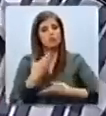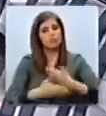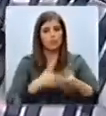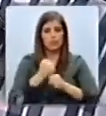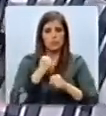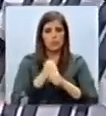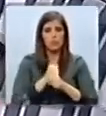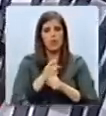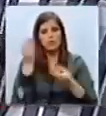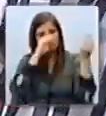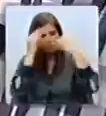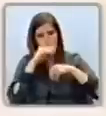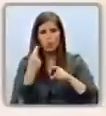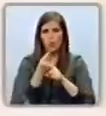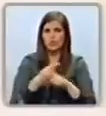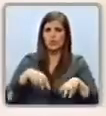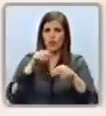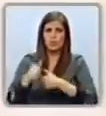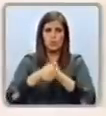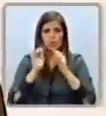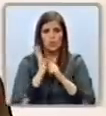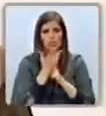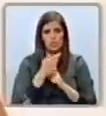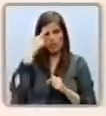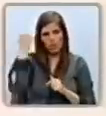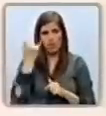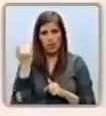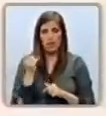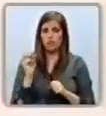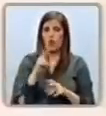better product for our customers. Iniciativa,